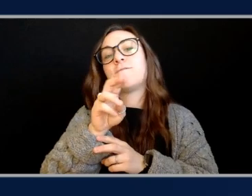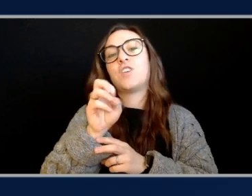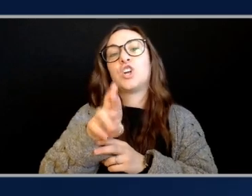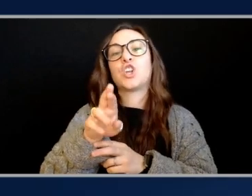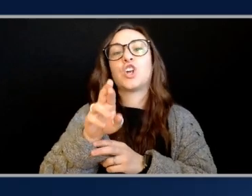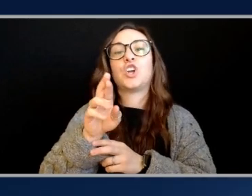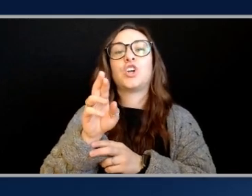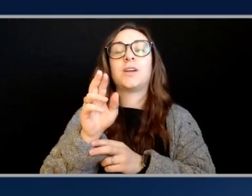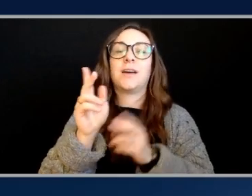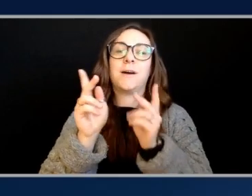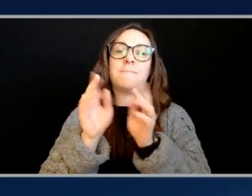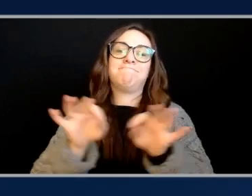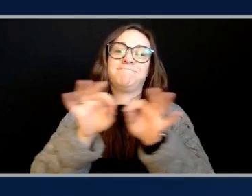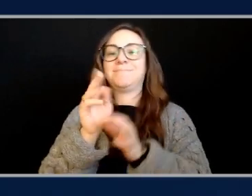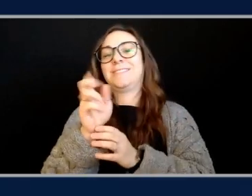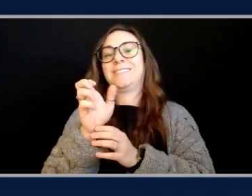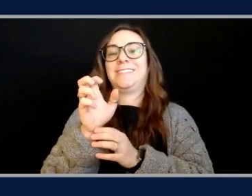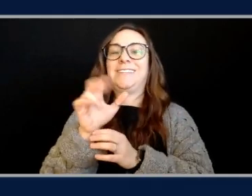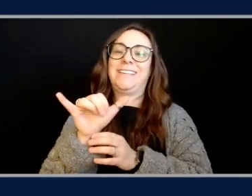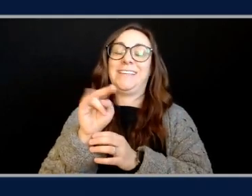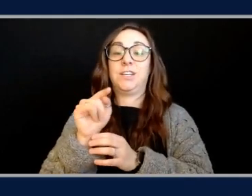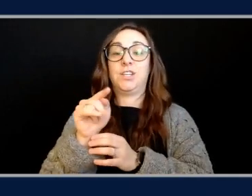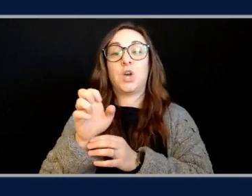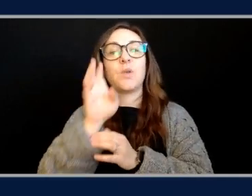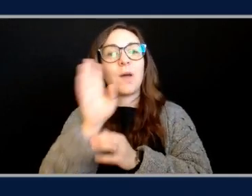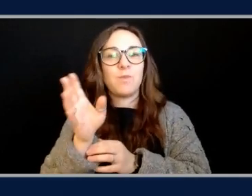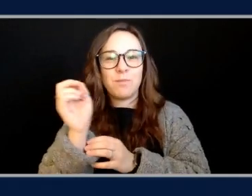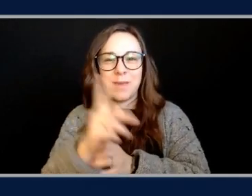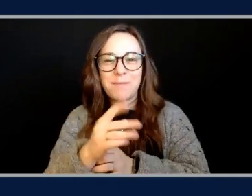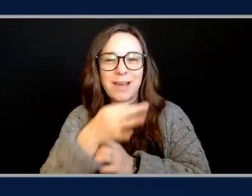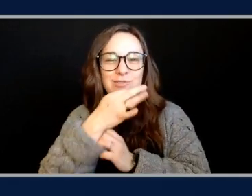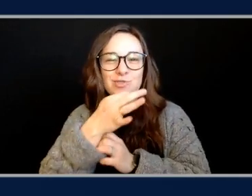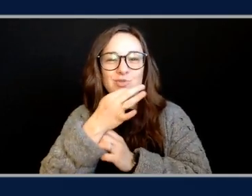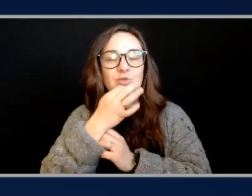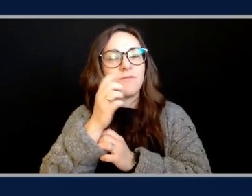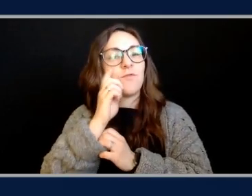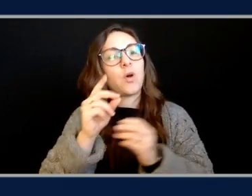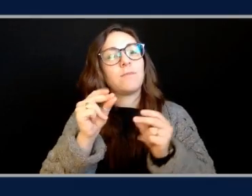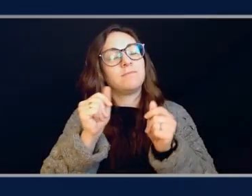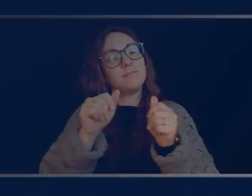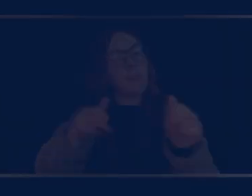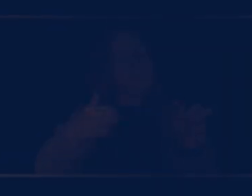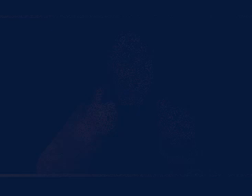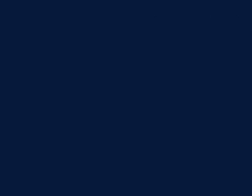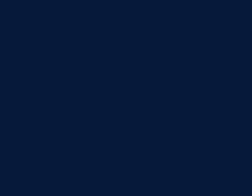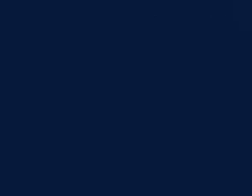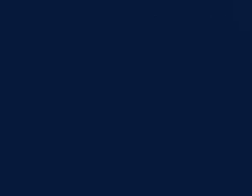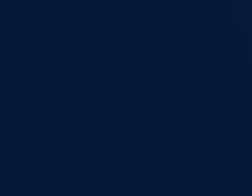monitoring chat, and we'll be back right after the keynote for a quick follow-up. So stay tuned.